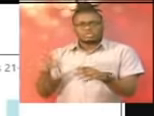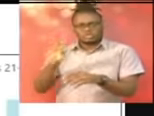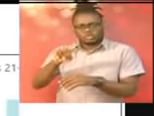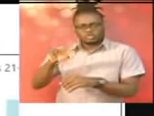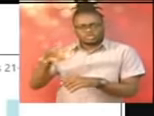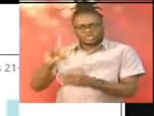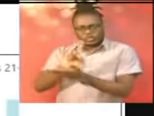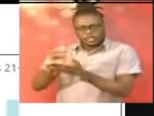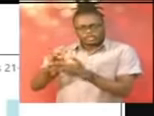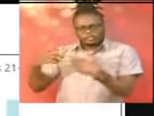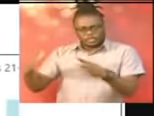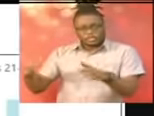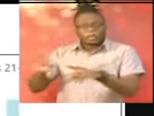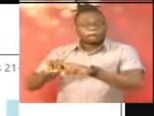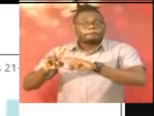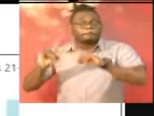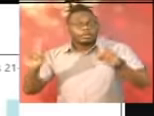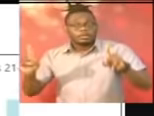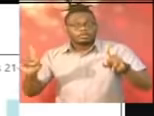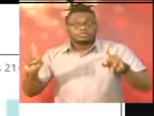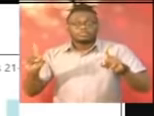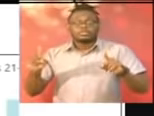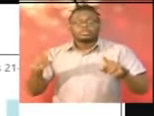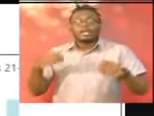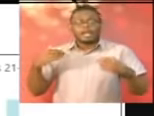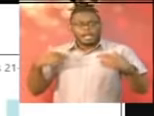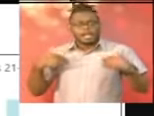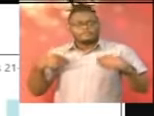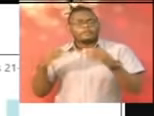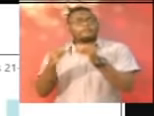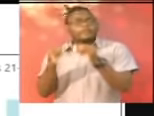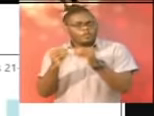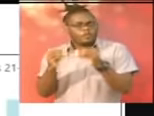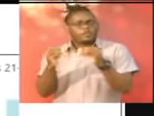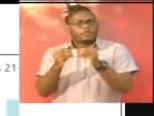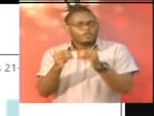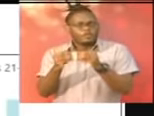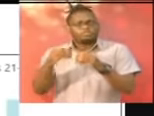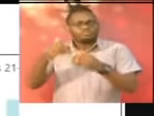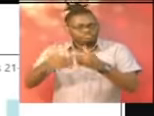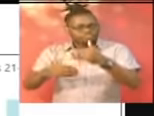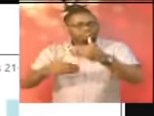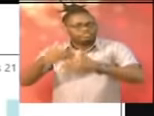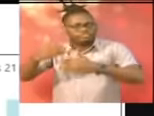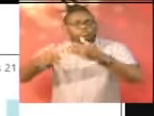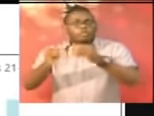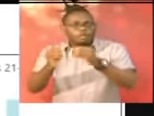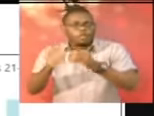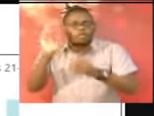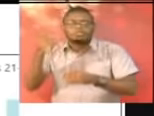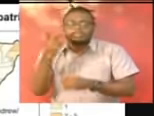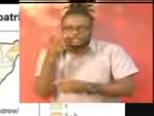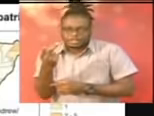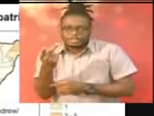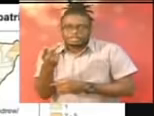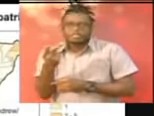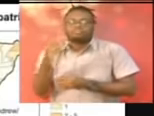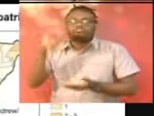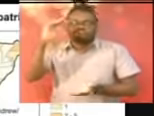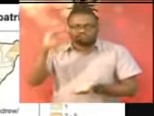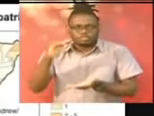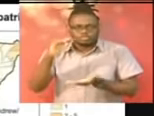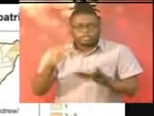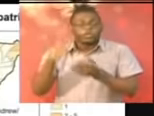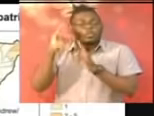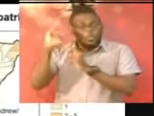we expect the trend to remain the same when we are completed with that exercise. As we move to our next